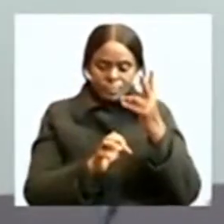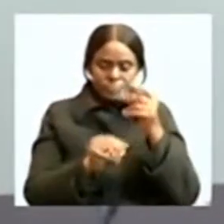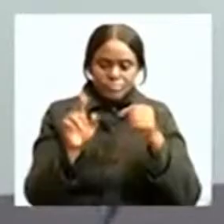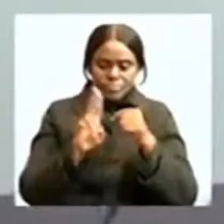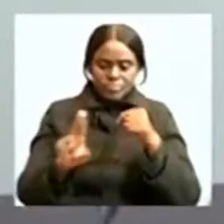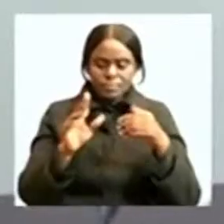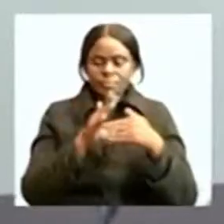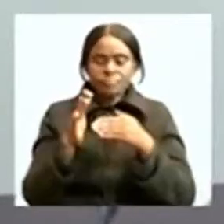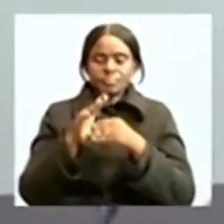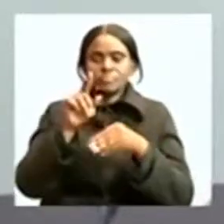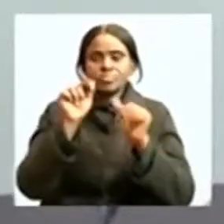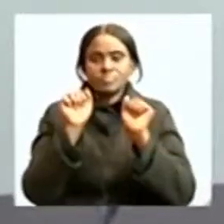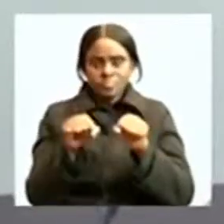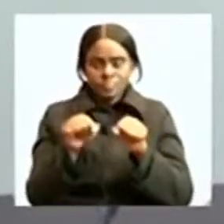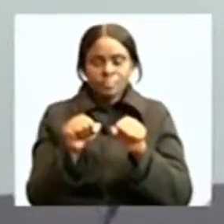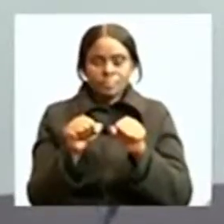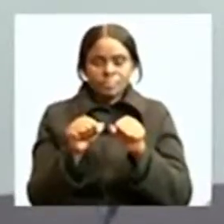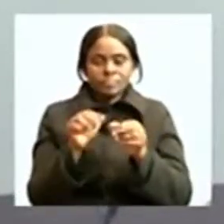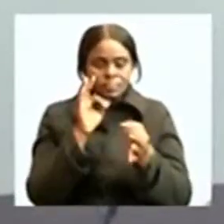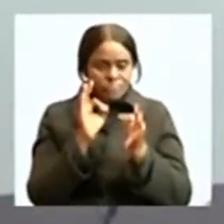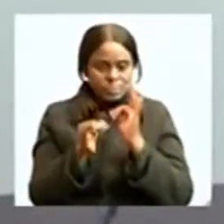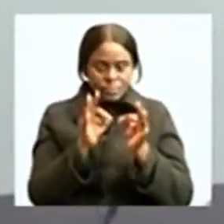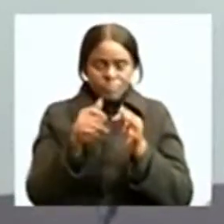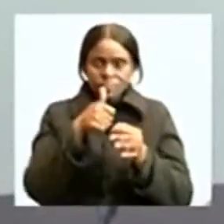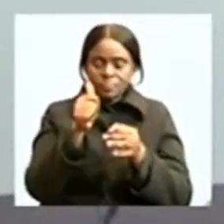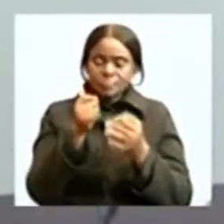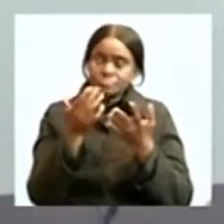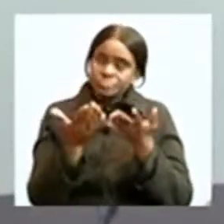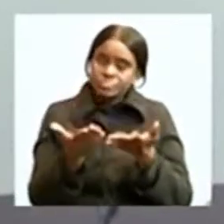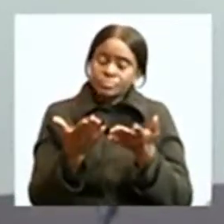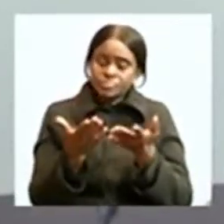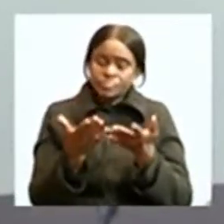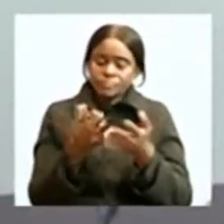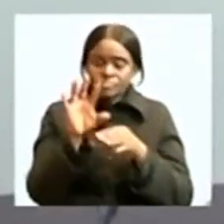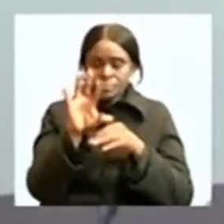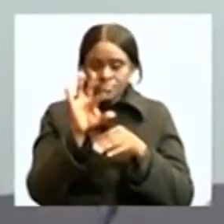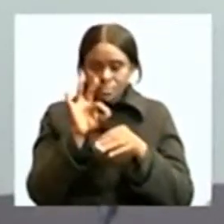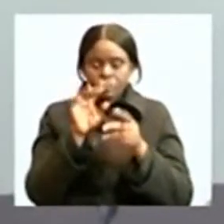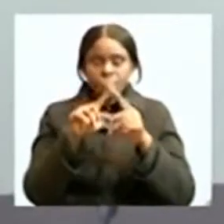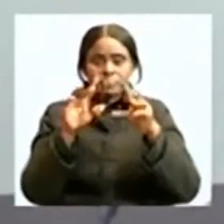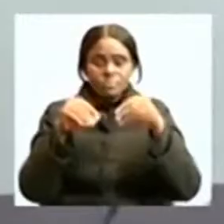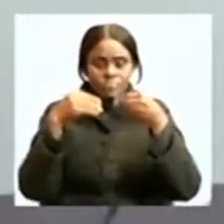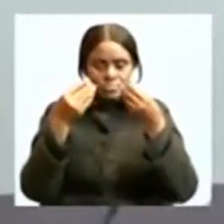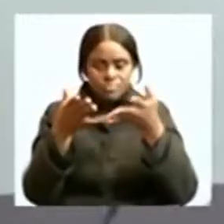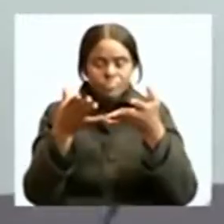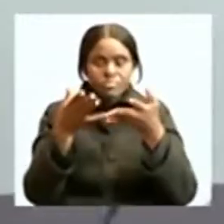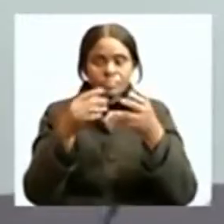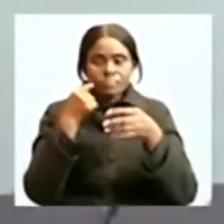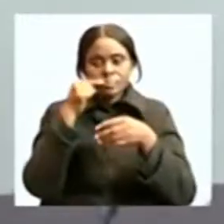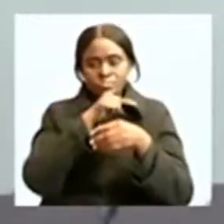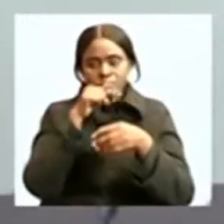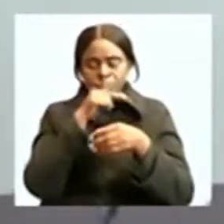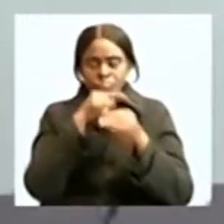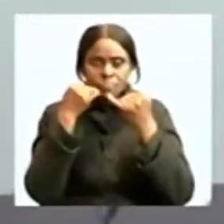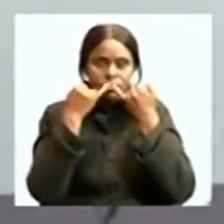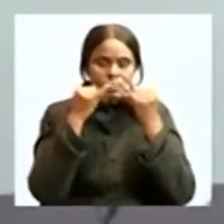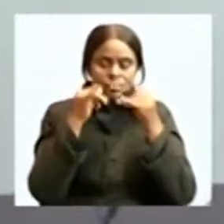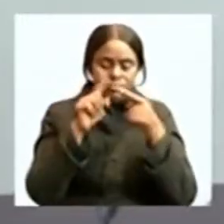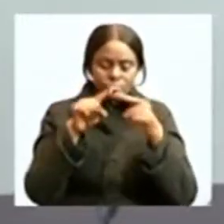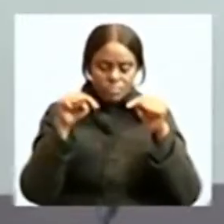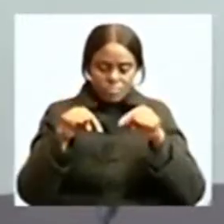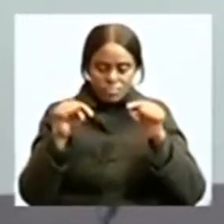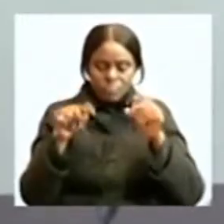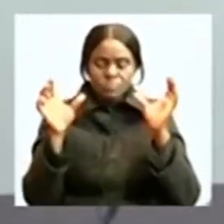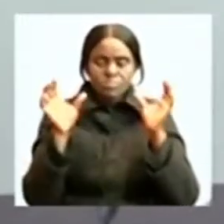used against you if you willfully choose to give misleading information to this